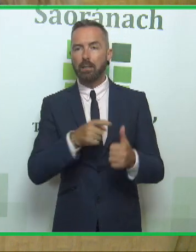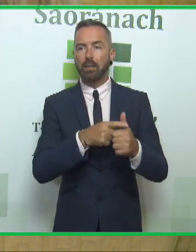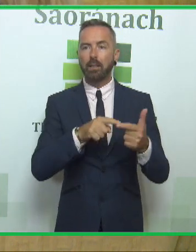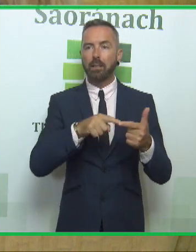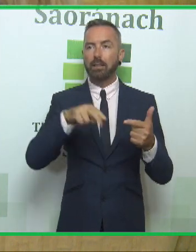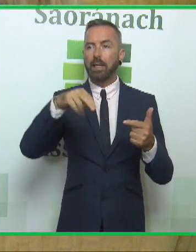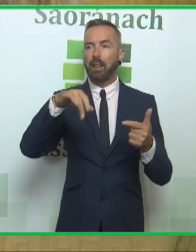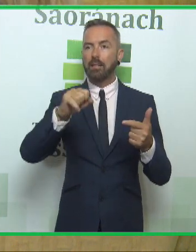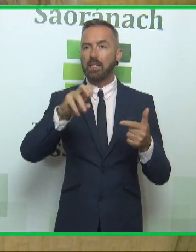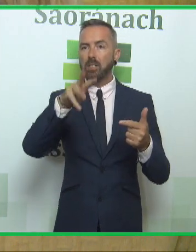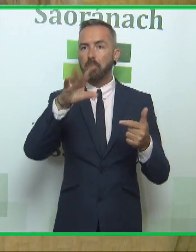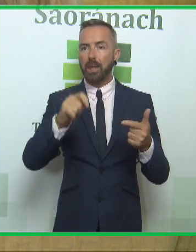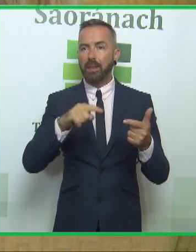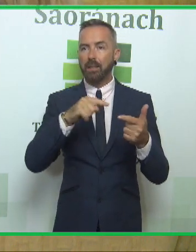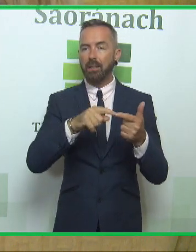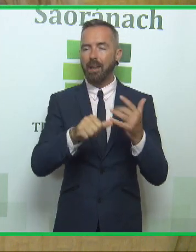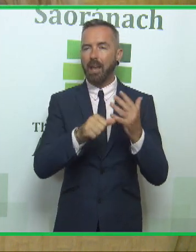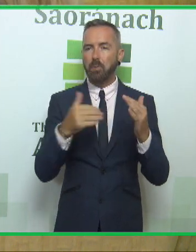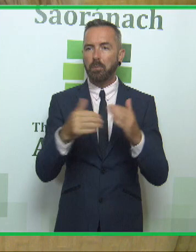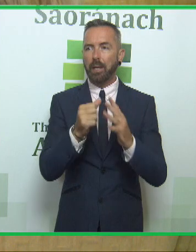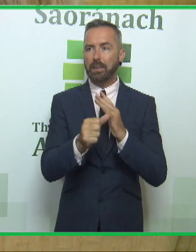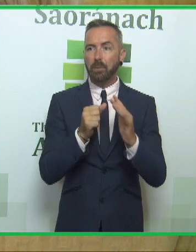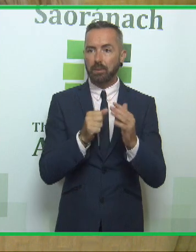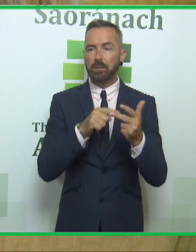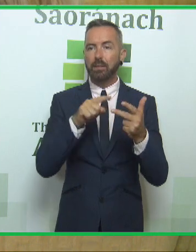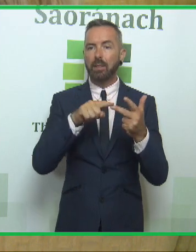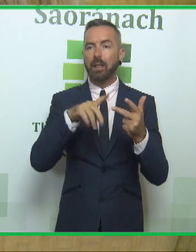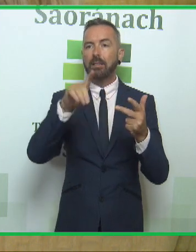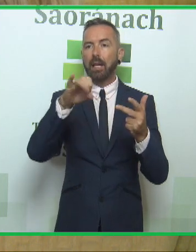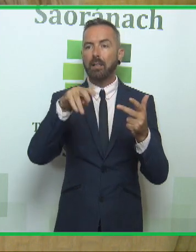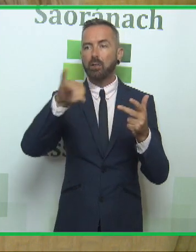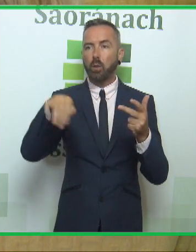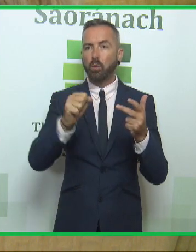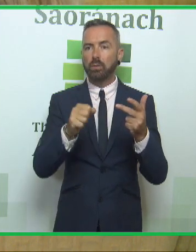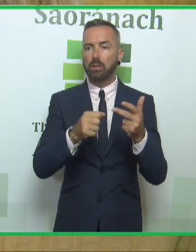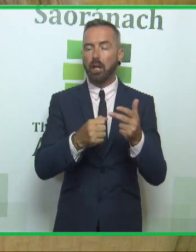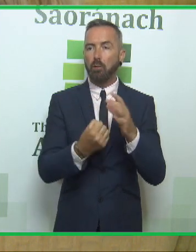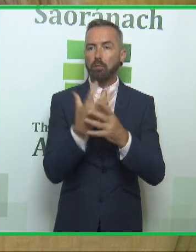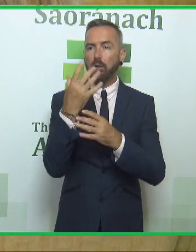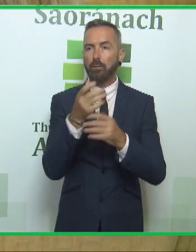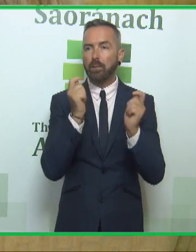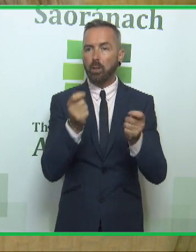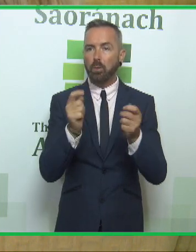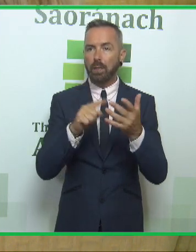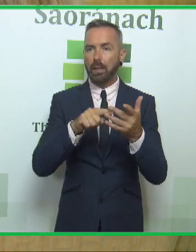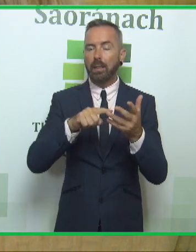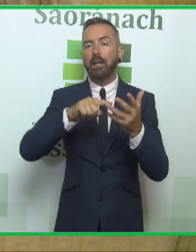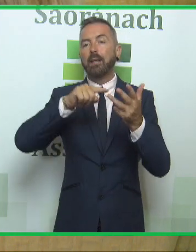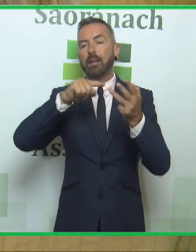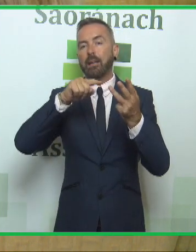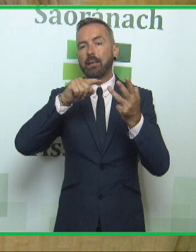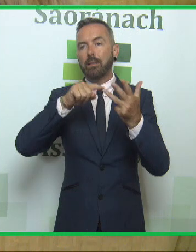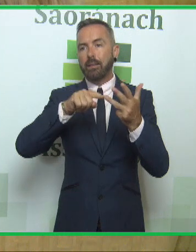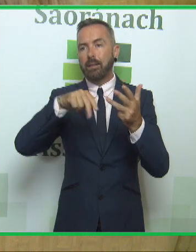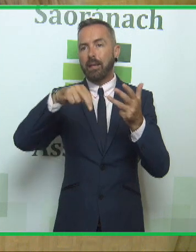an expert by experience, as you will hear, Daniel Jones beside him, who is a recovery coach, and Mick Devine from the Addiction Treatment Centres of Ireland. You're all